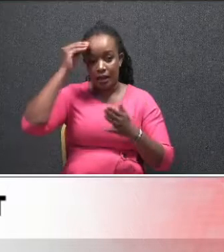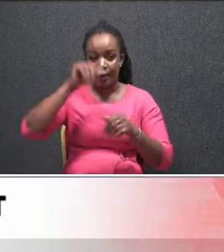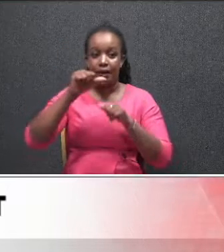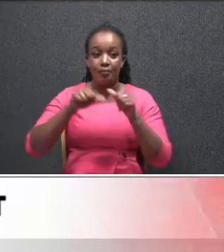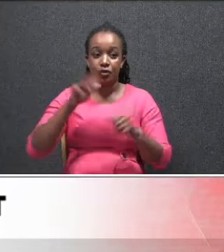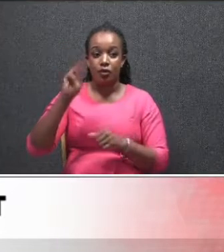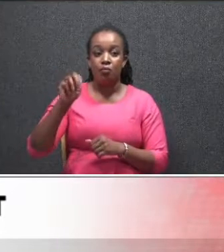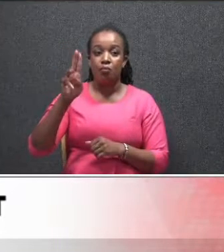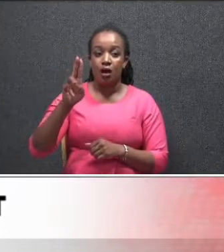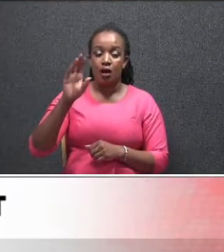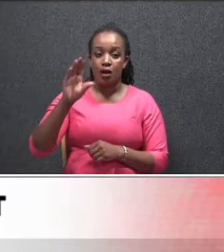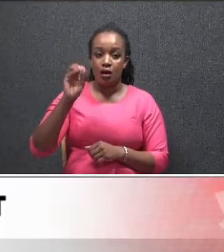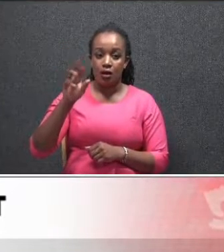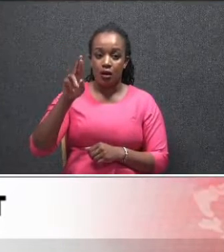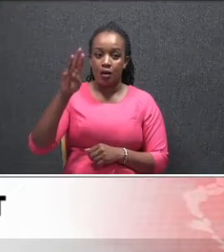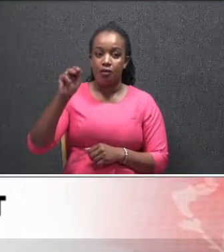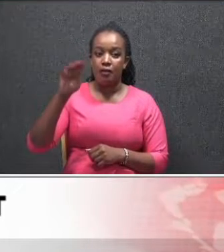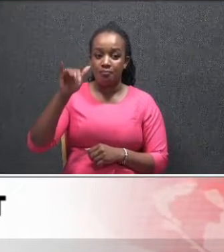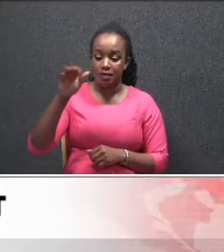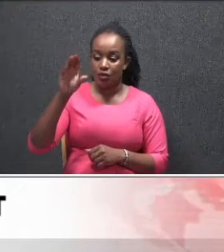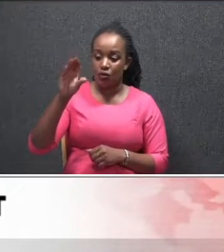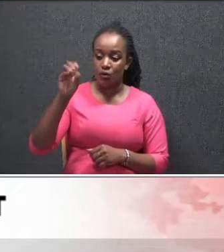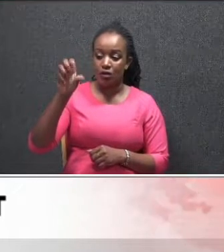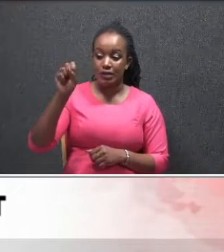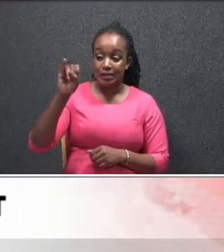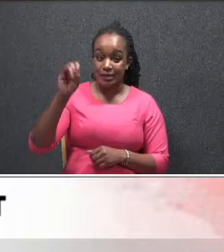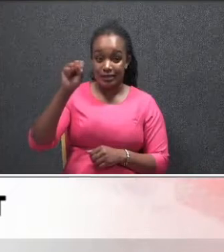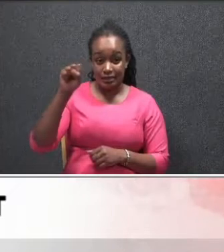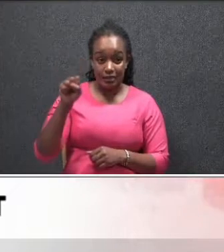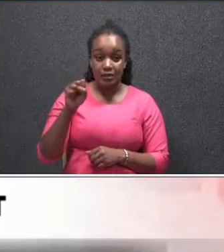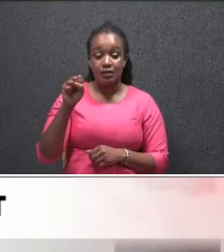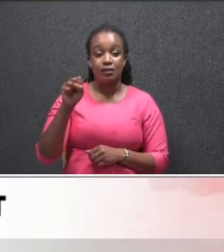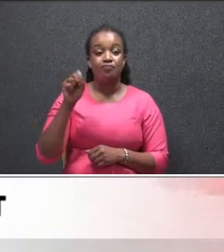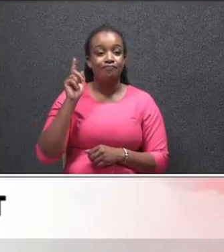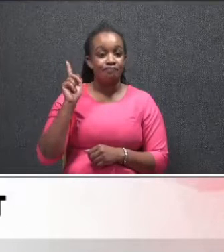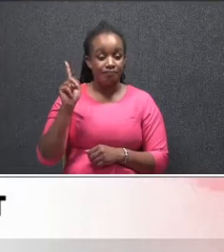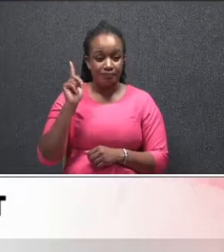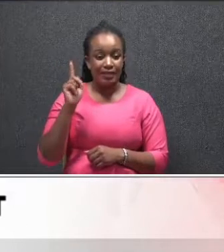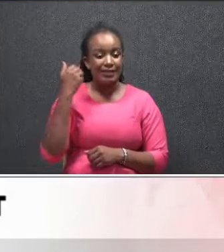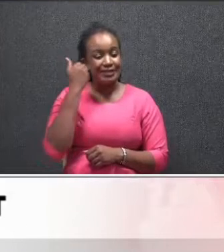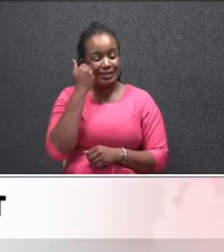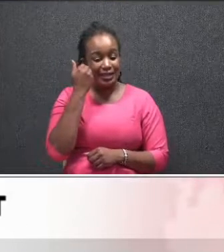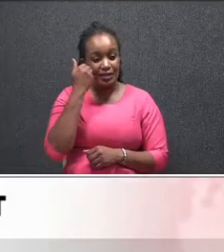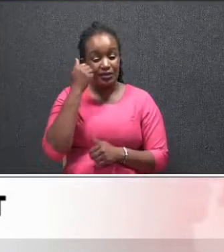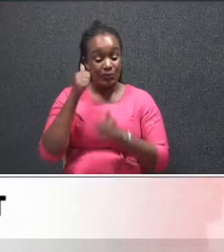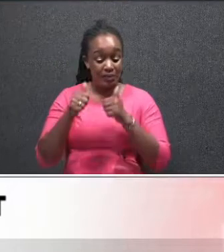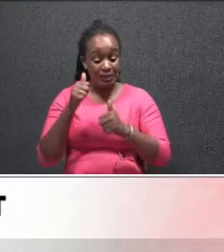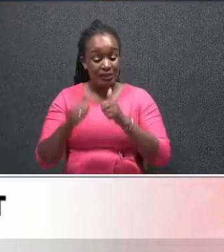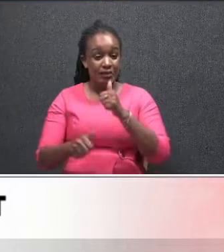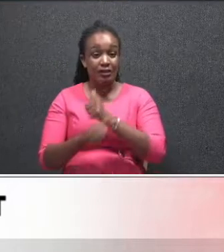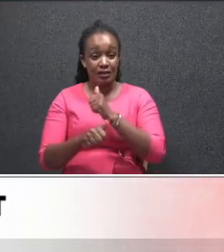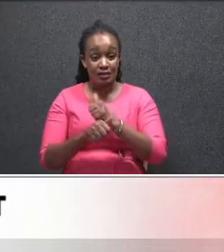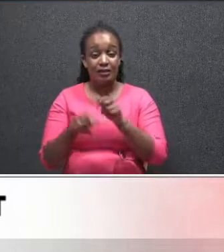called mucormycosis or black fungi. Mucormycosis is a rare but an aggressive infection that complicates